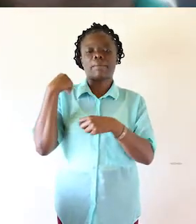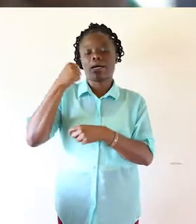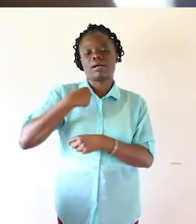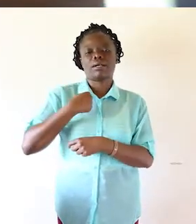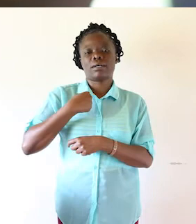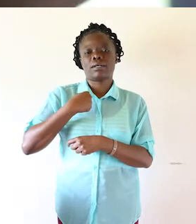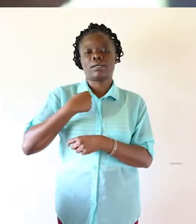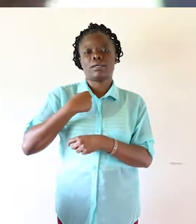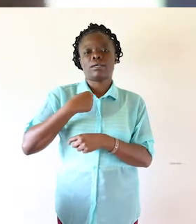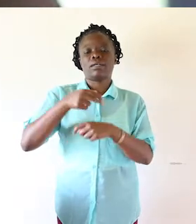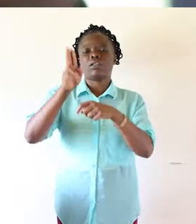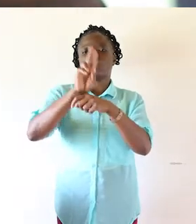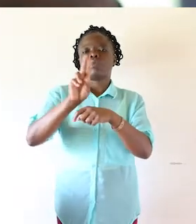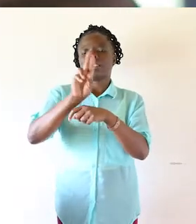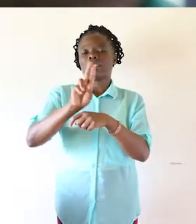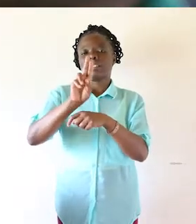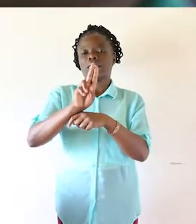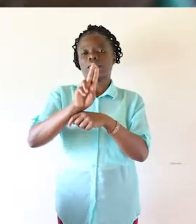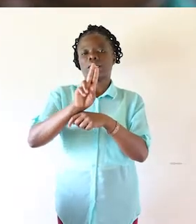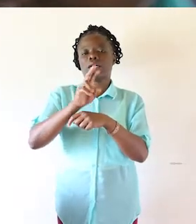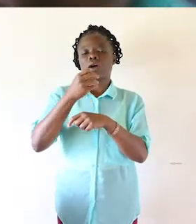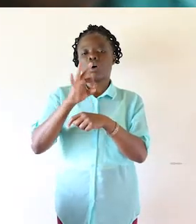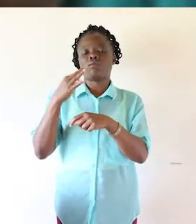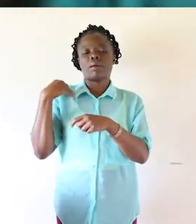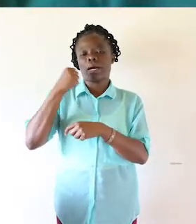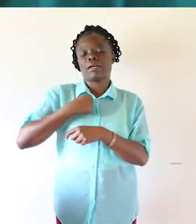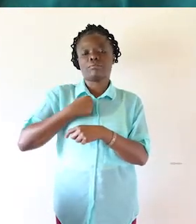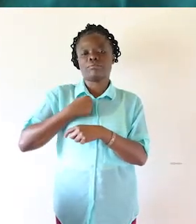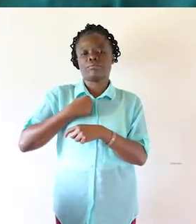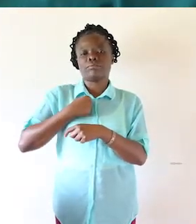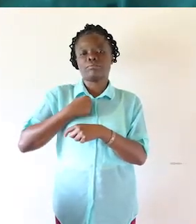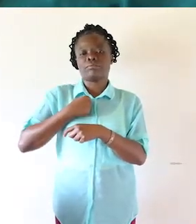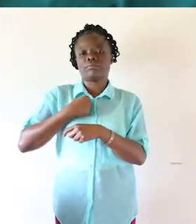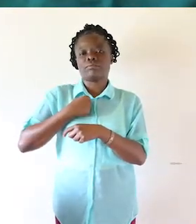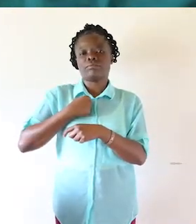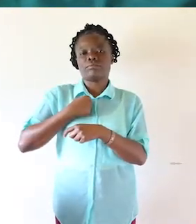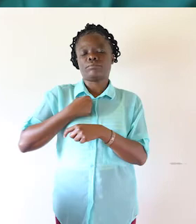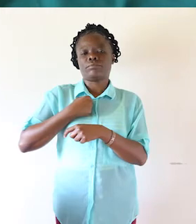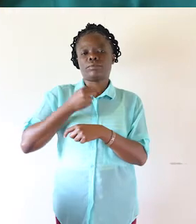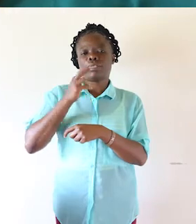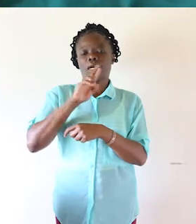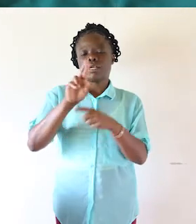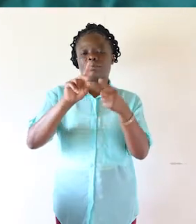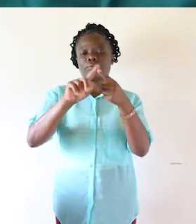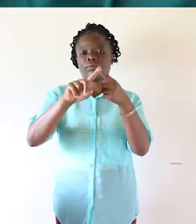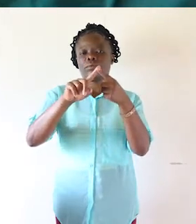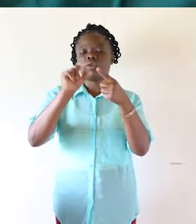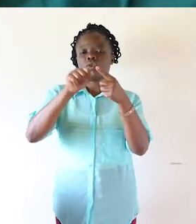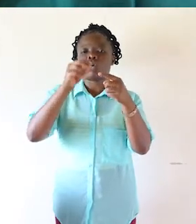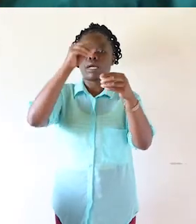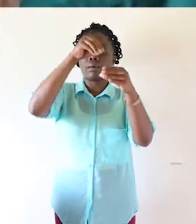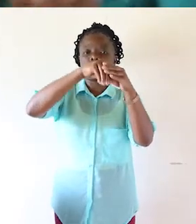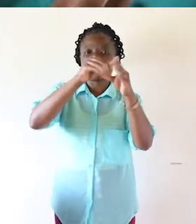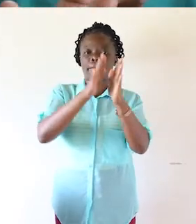bag. The uses of the bag are you can